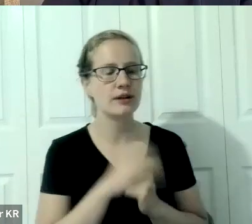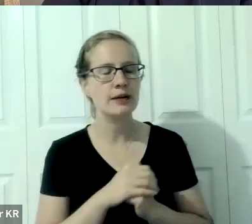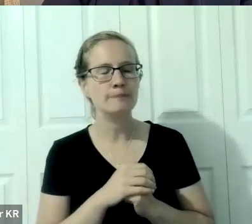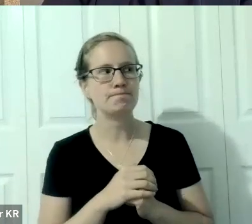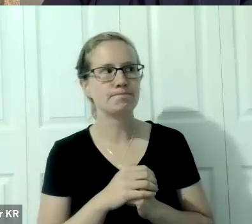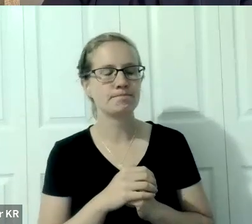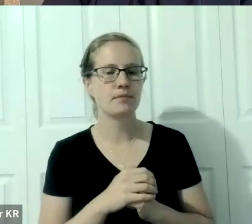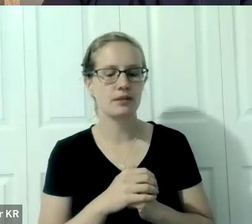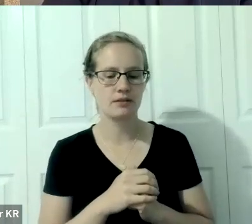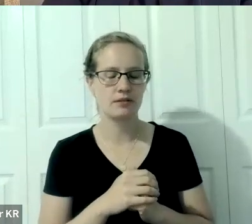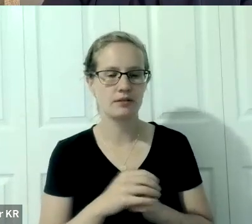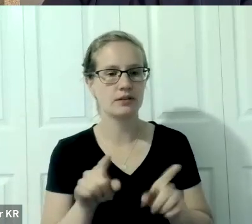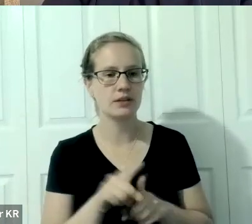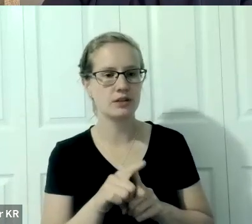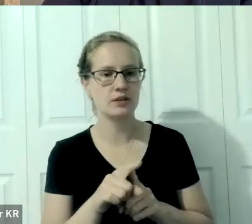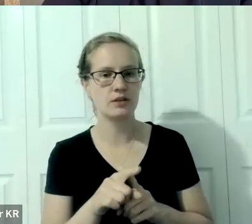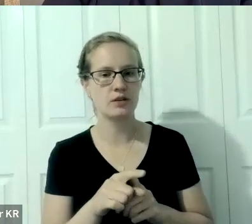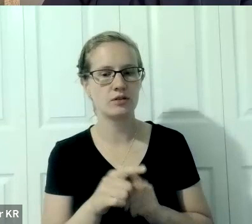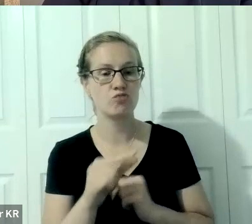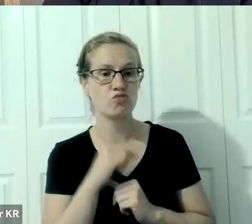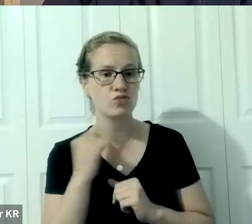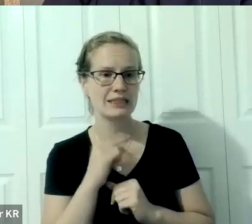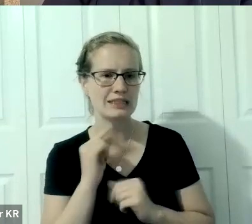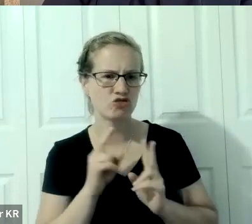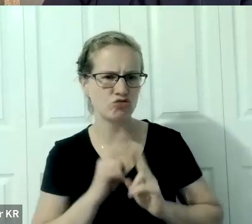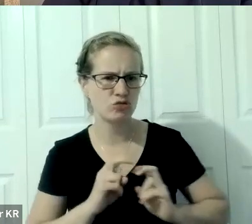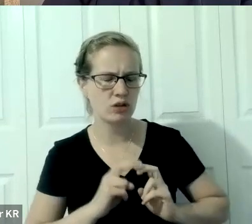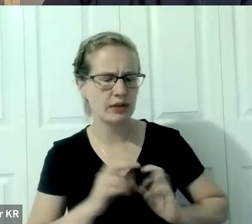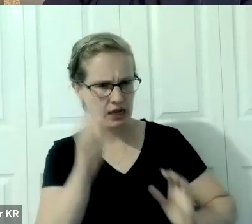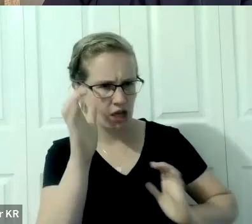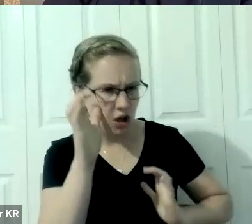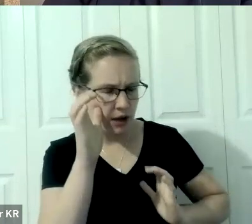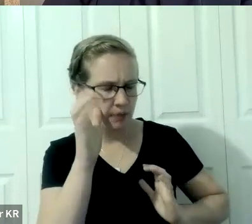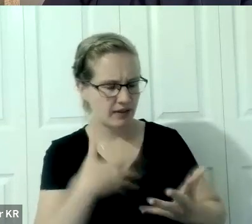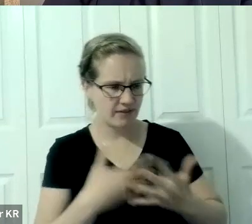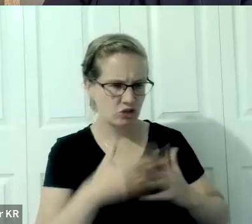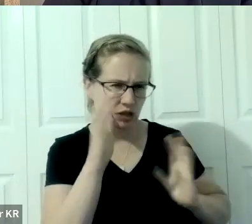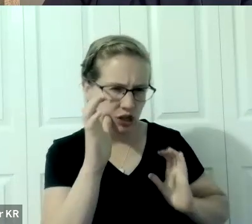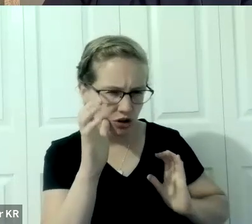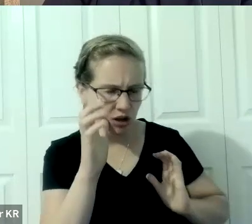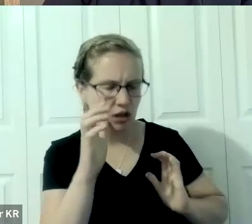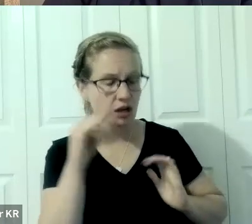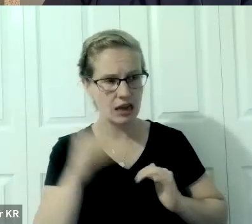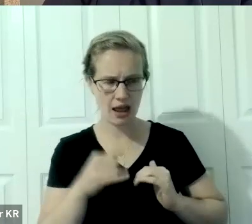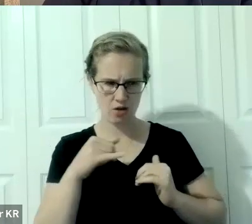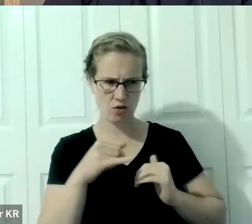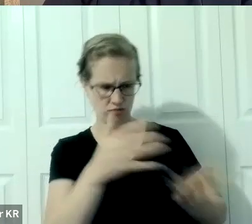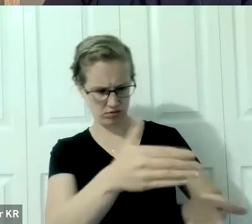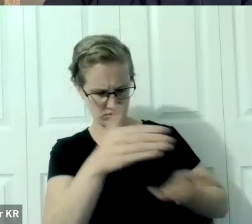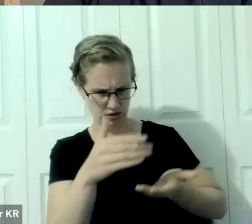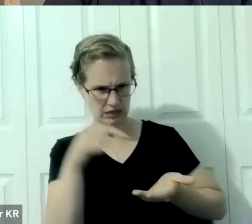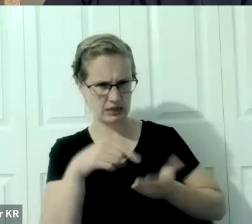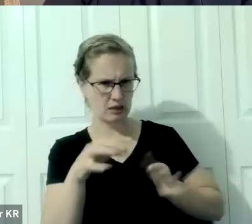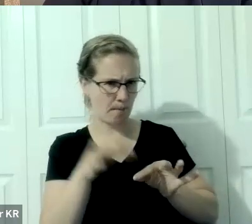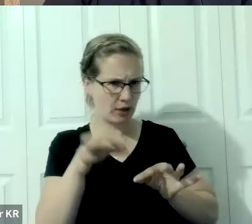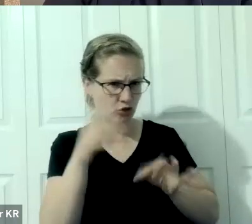way, you know, as a priest is discerning what he's hearing, to say, now, is this a